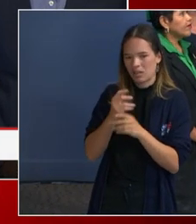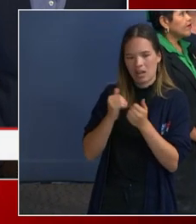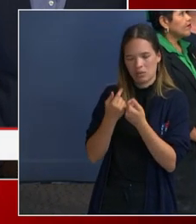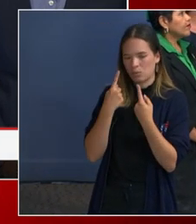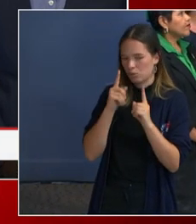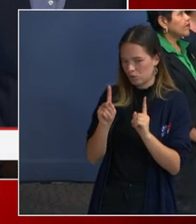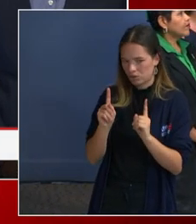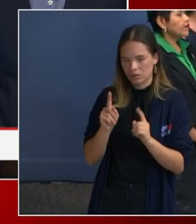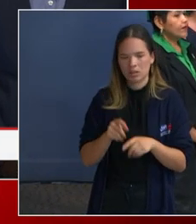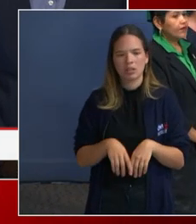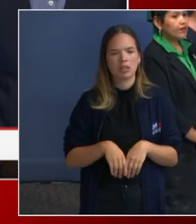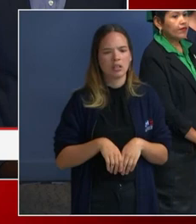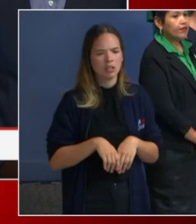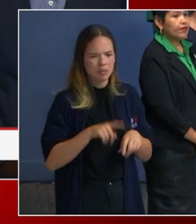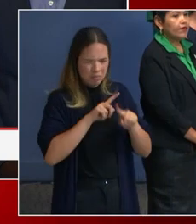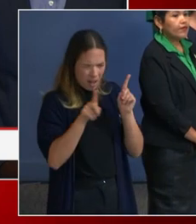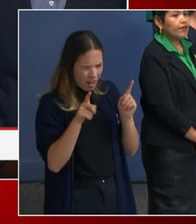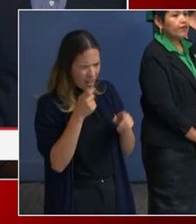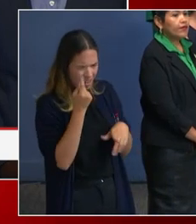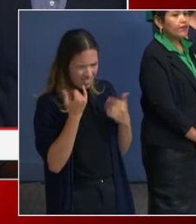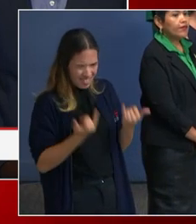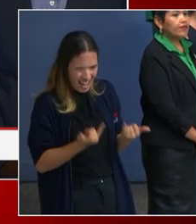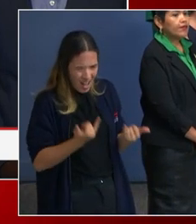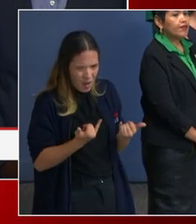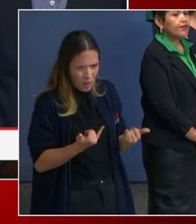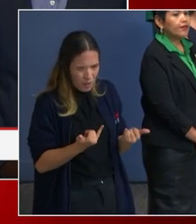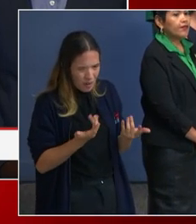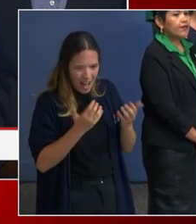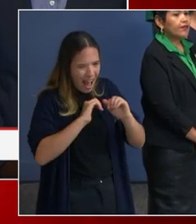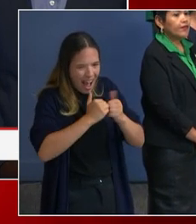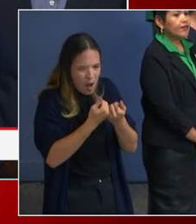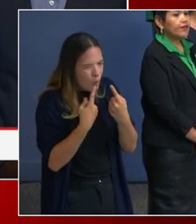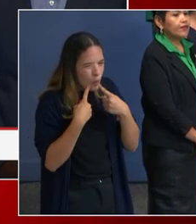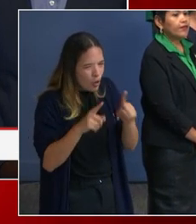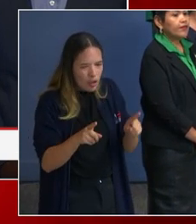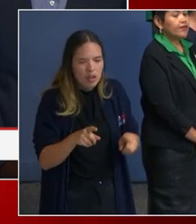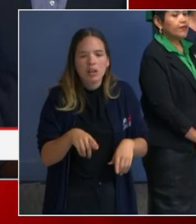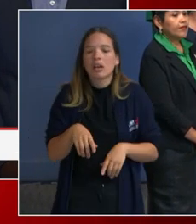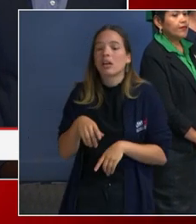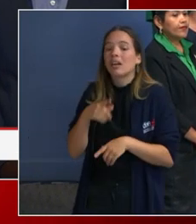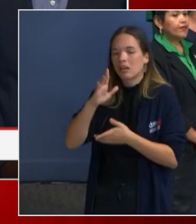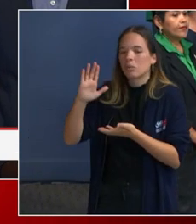working with the partner organizations. Okay, so the other